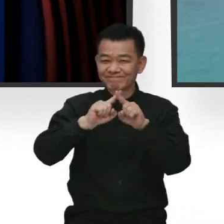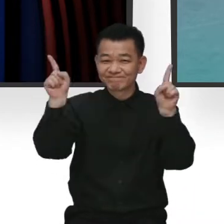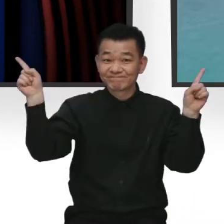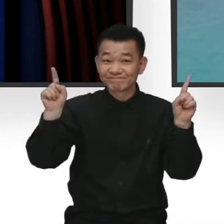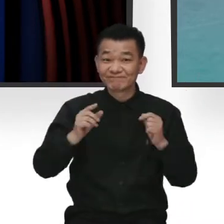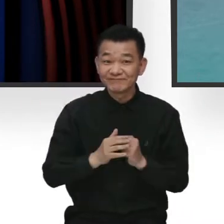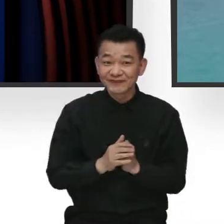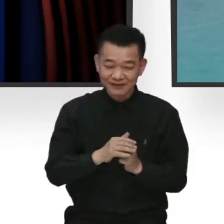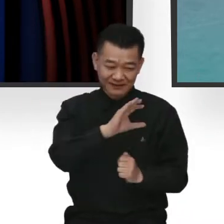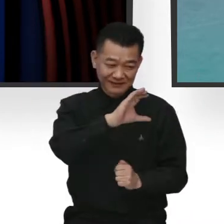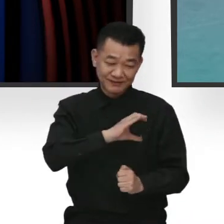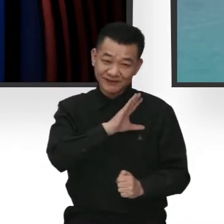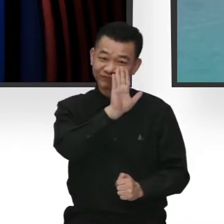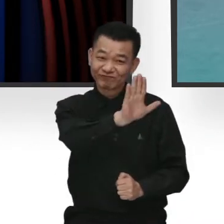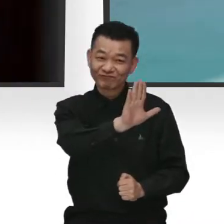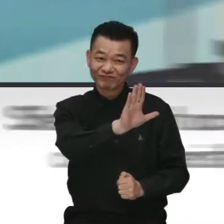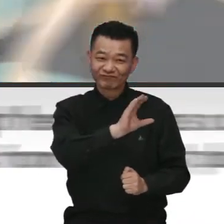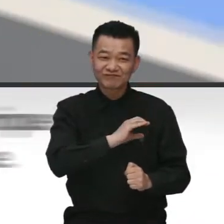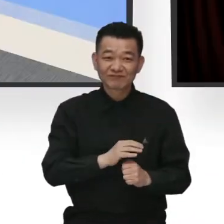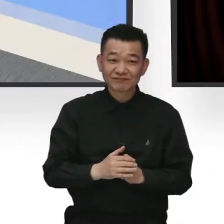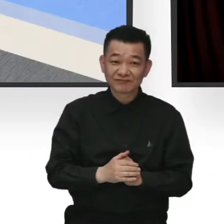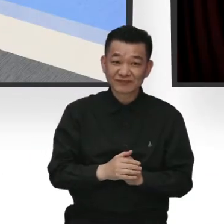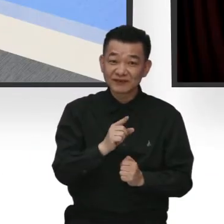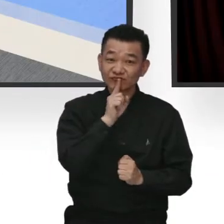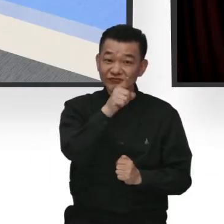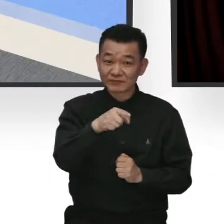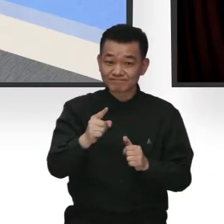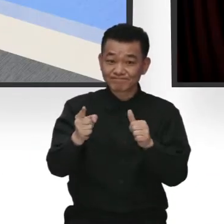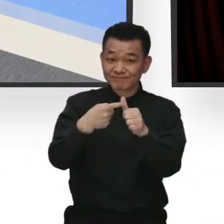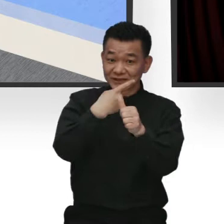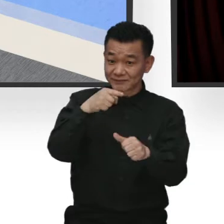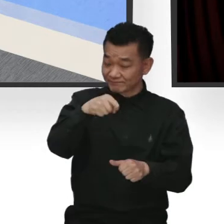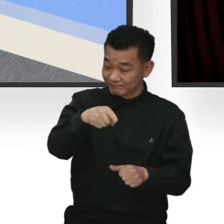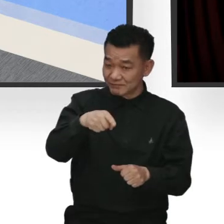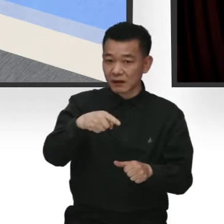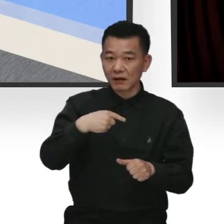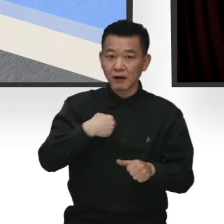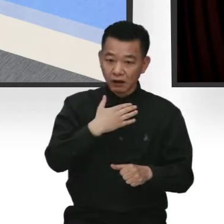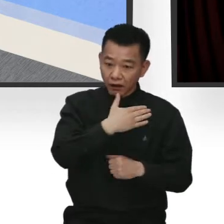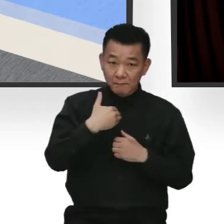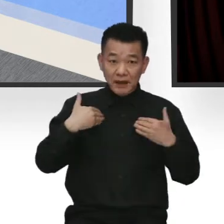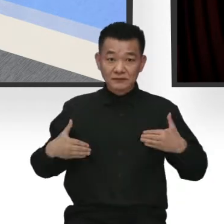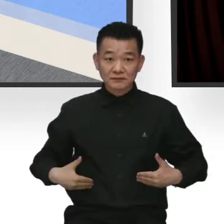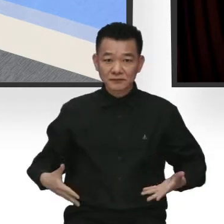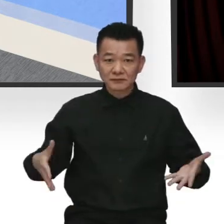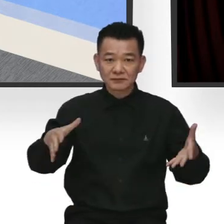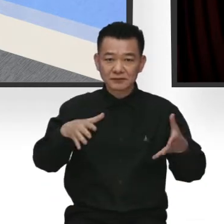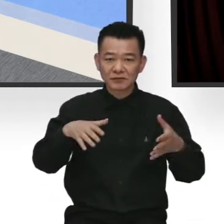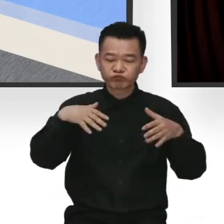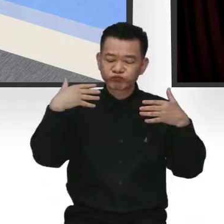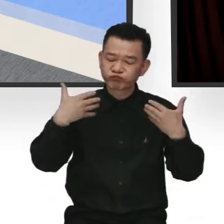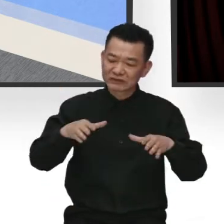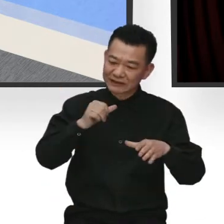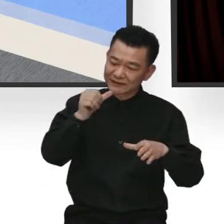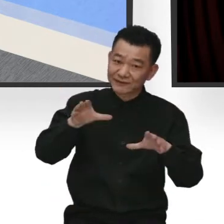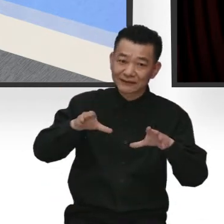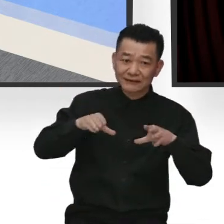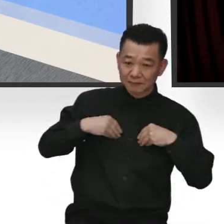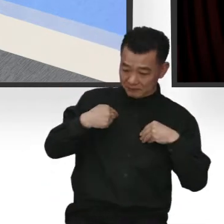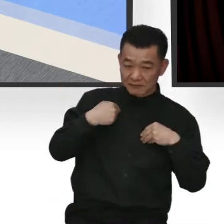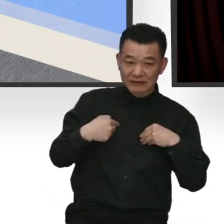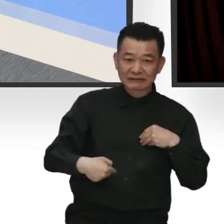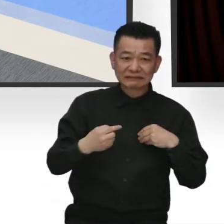characteristic that is slightly different from others. In fact, she did not accept her body as a unique characteristic from the first